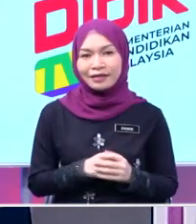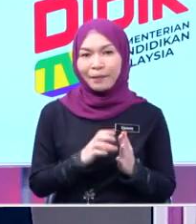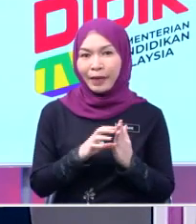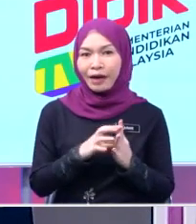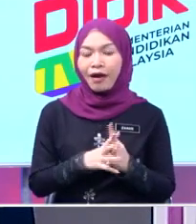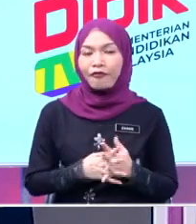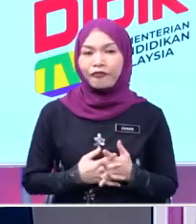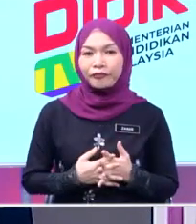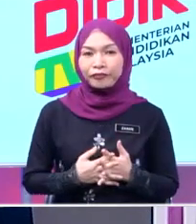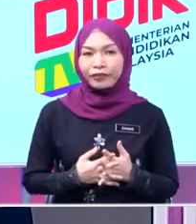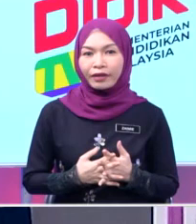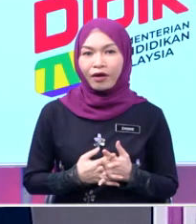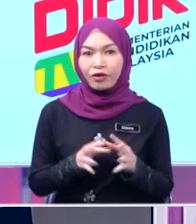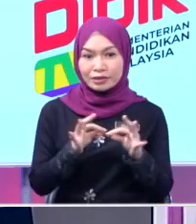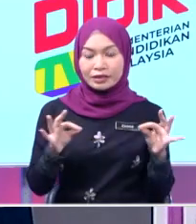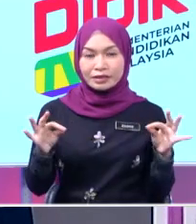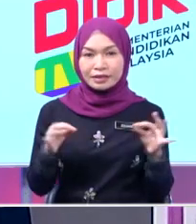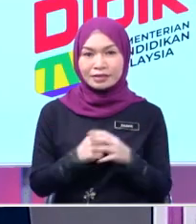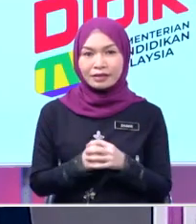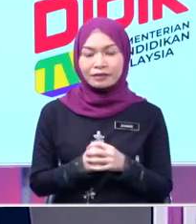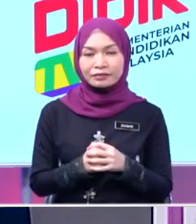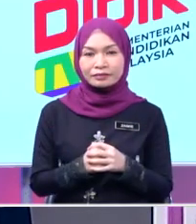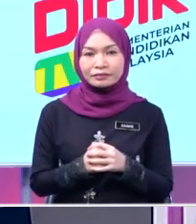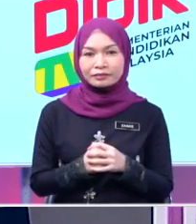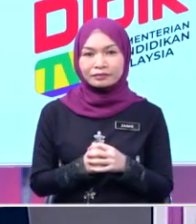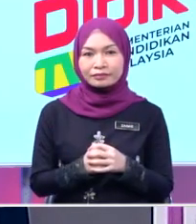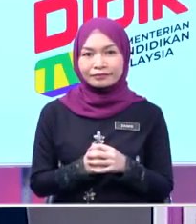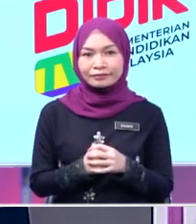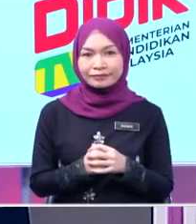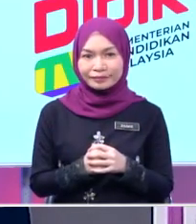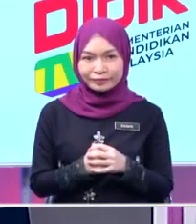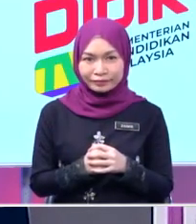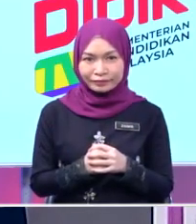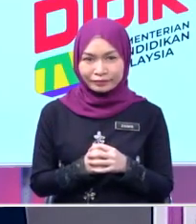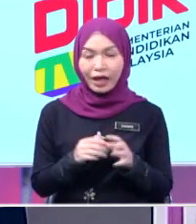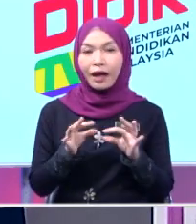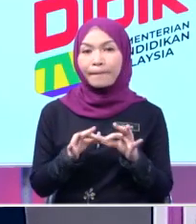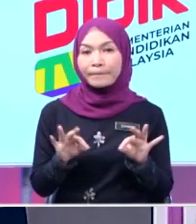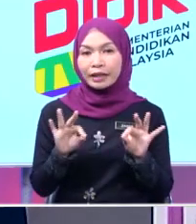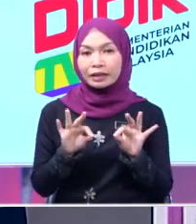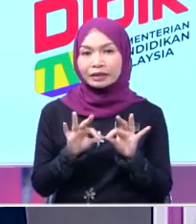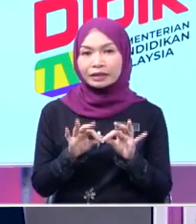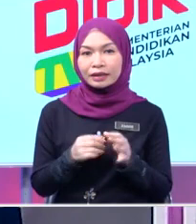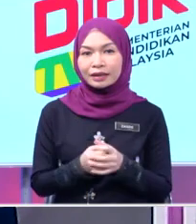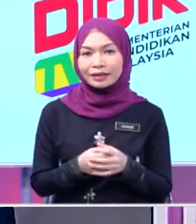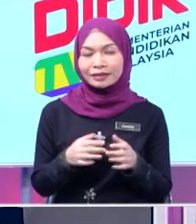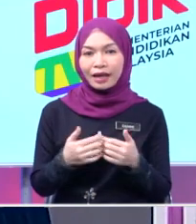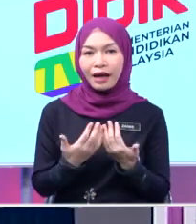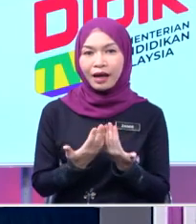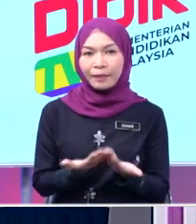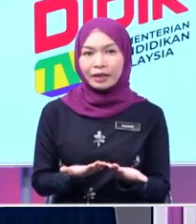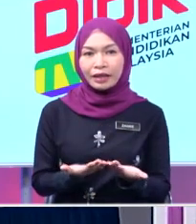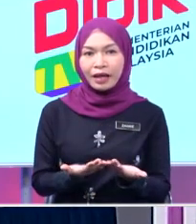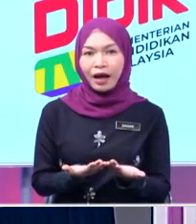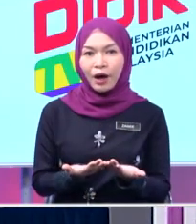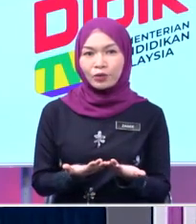talked about, okay? And relate it to the importance of sustaining the environment. All Okay? right.